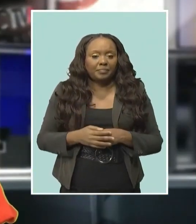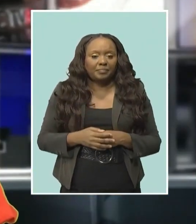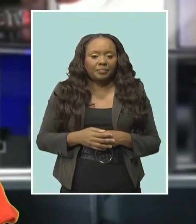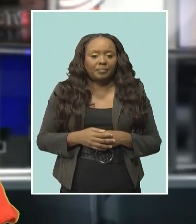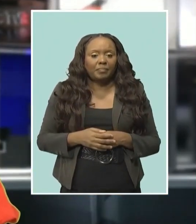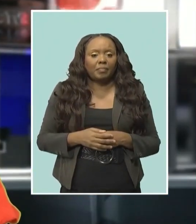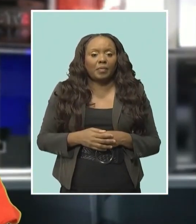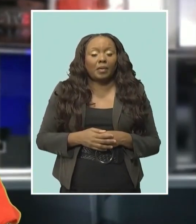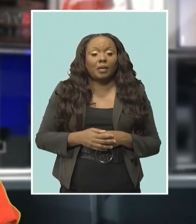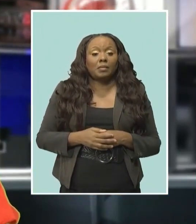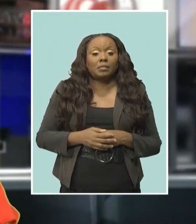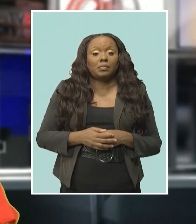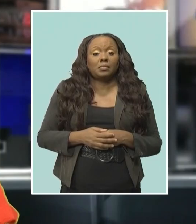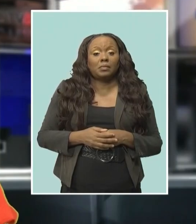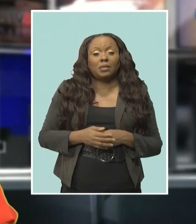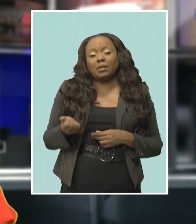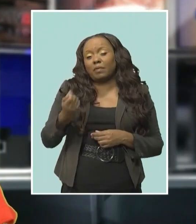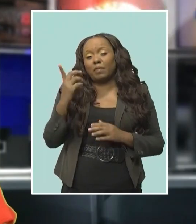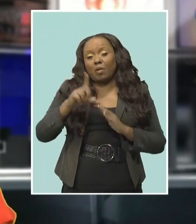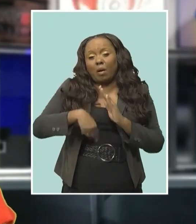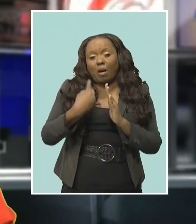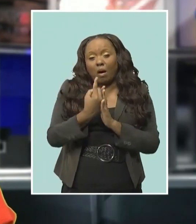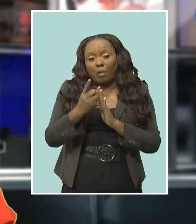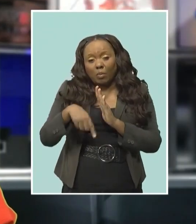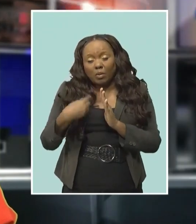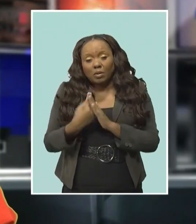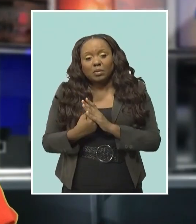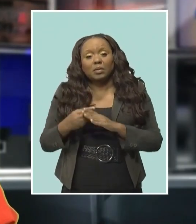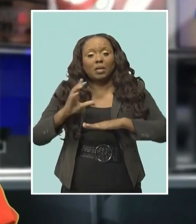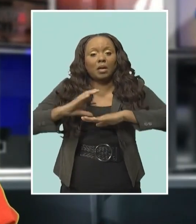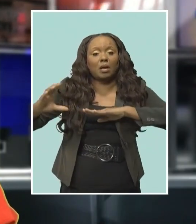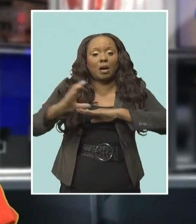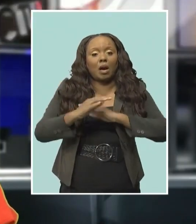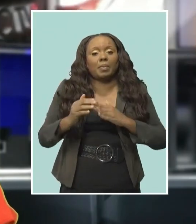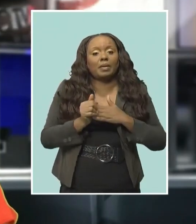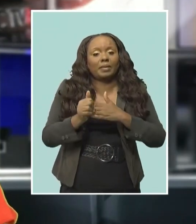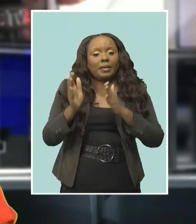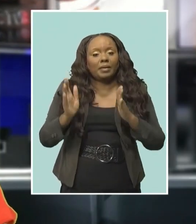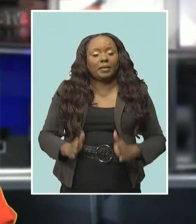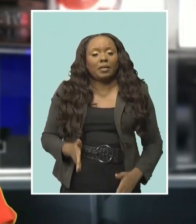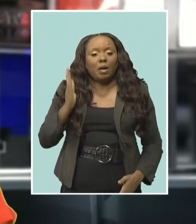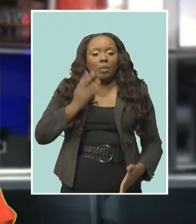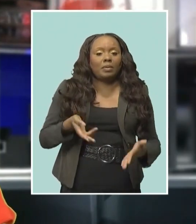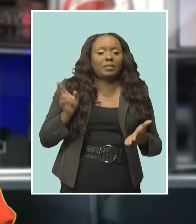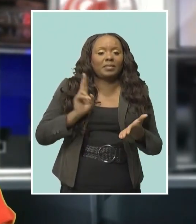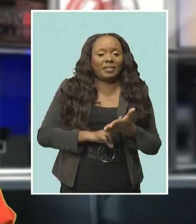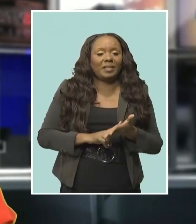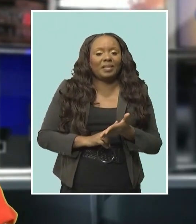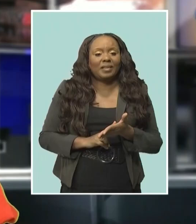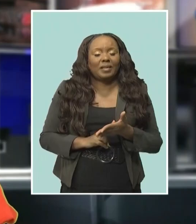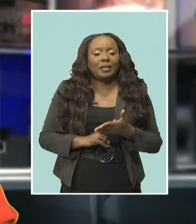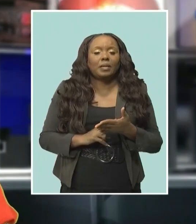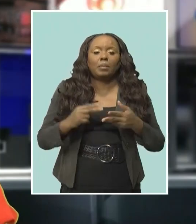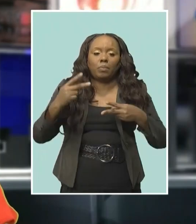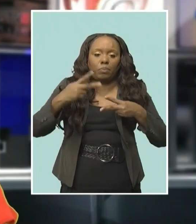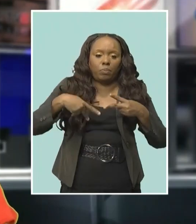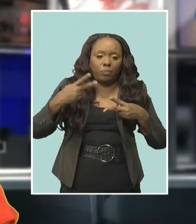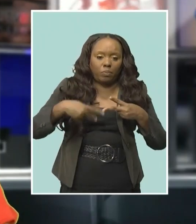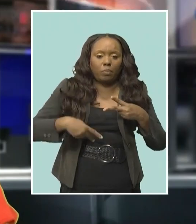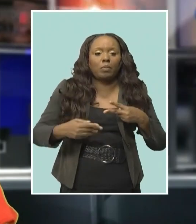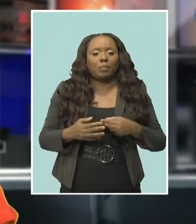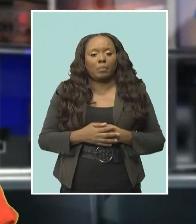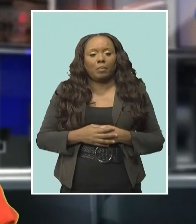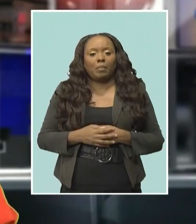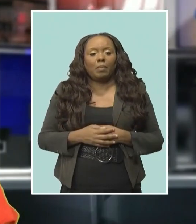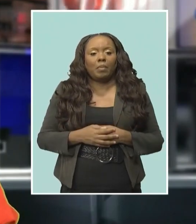And in a few hours, regional heads will sign the 2023 Bridgetown Declaration on NCDs and mental health. Dr. Cabreses hails it